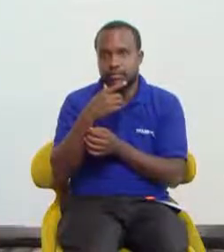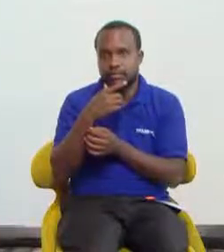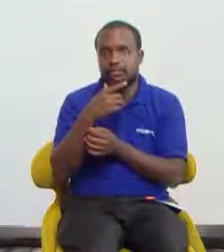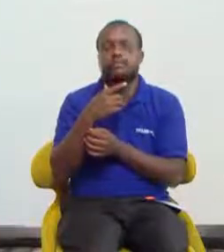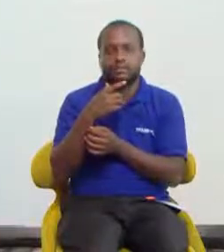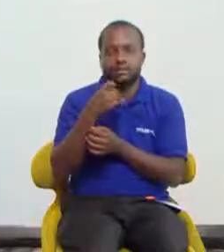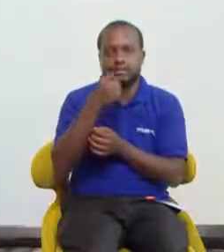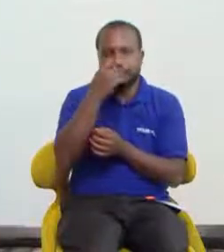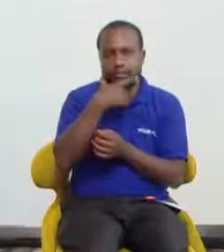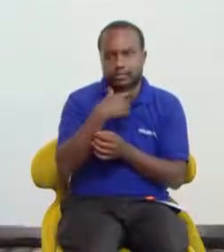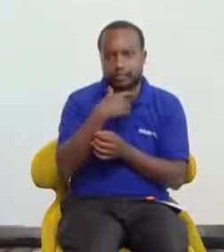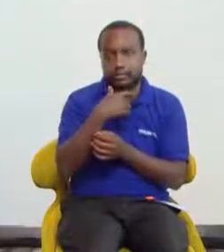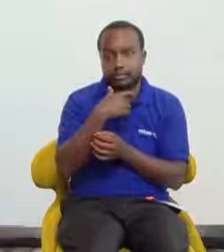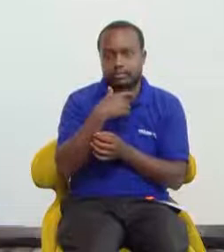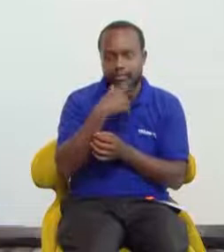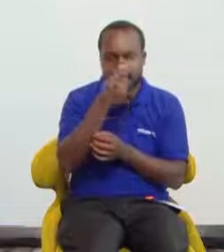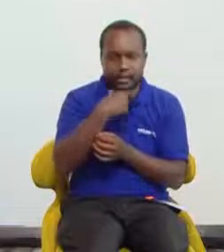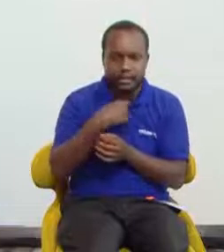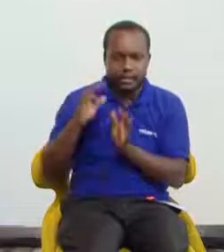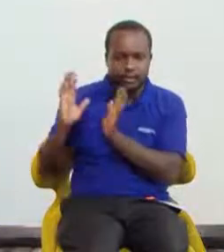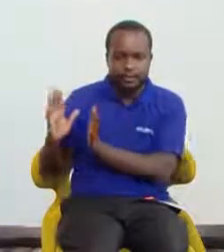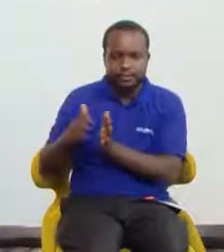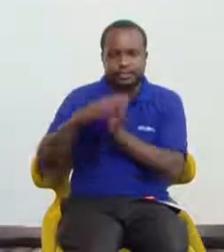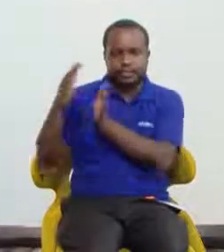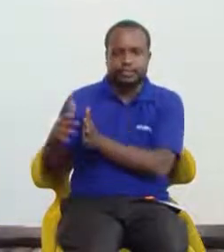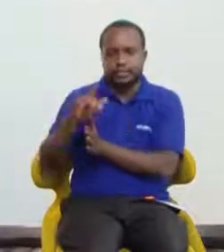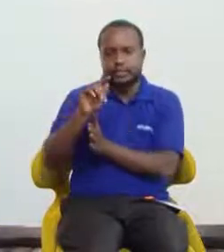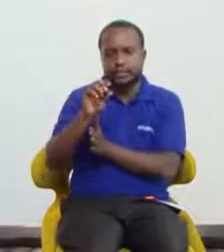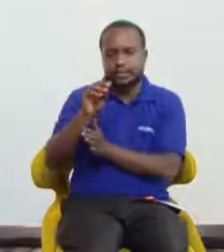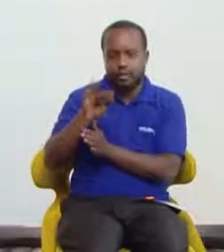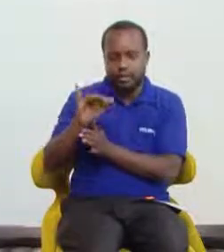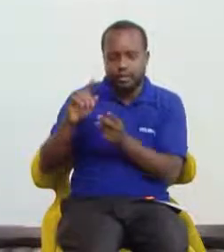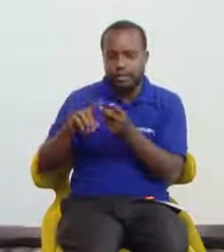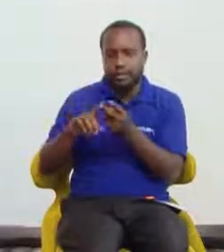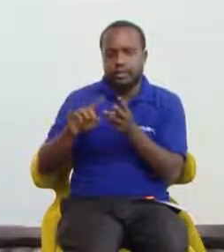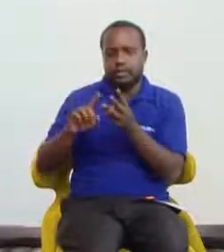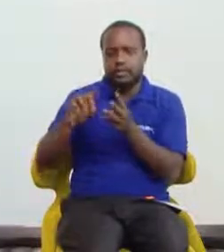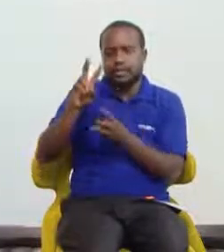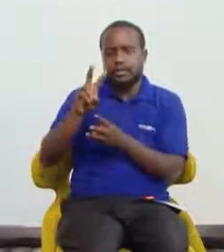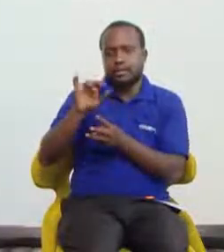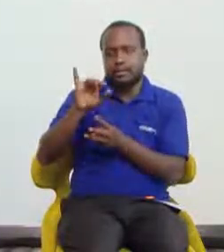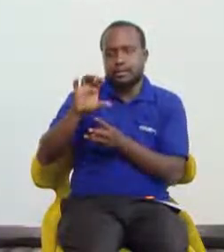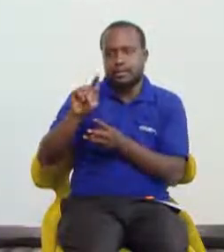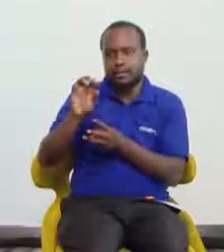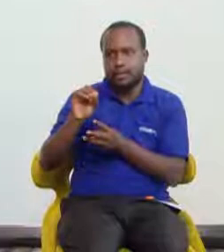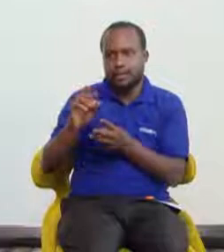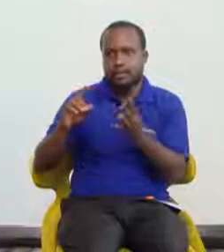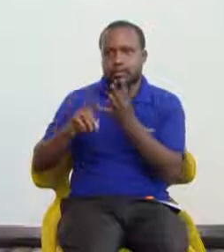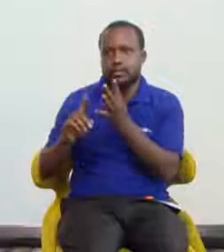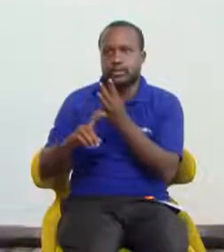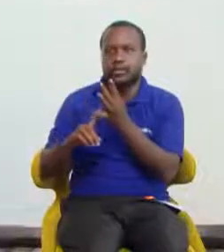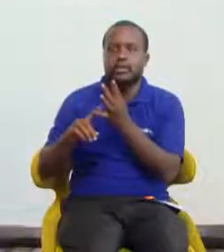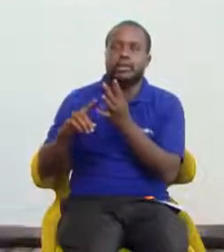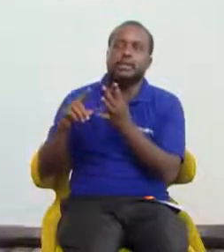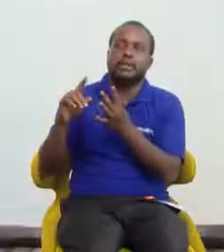Tobiloba Ajayi, and then we have Victo Nalule, and then finally we